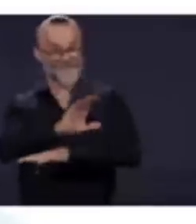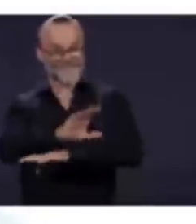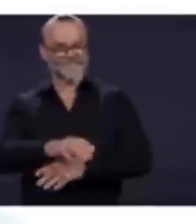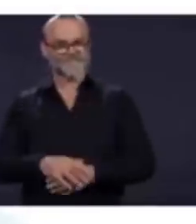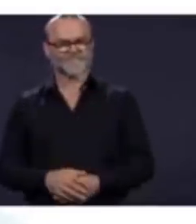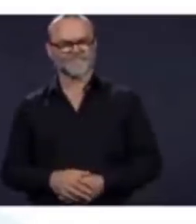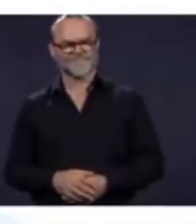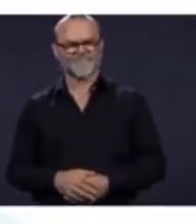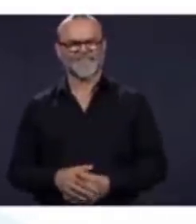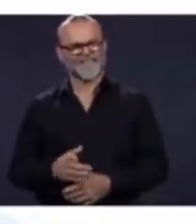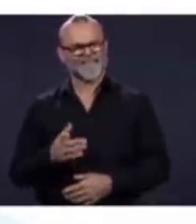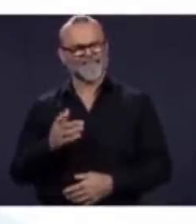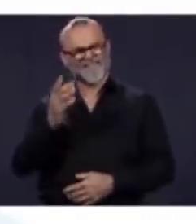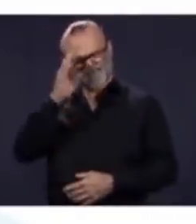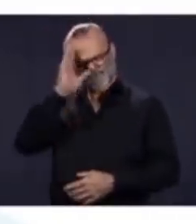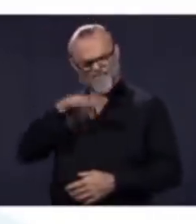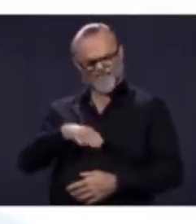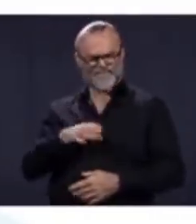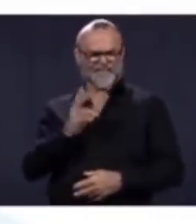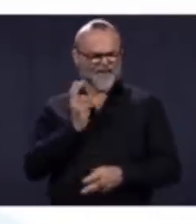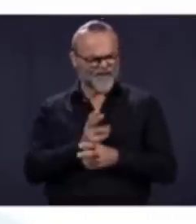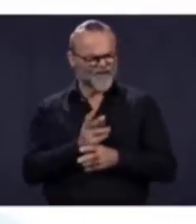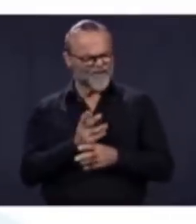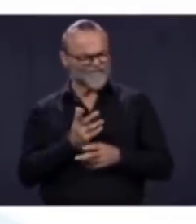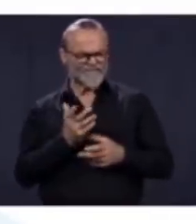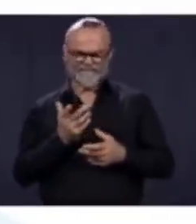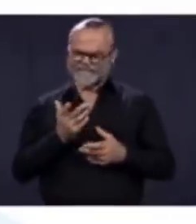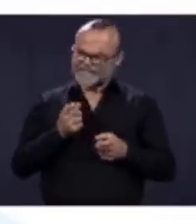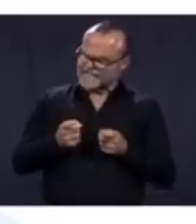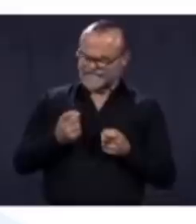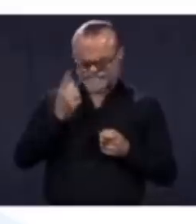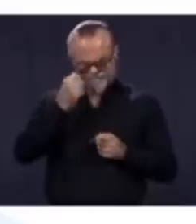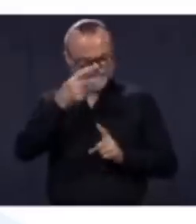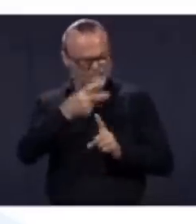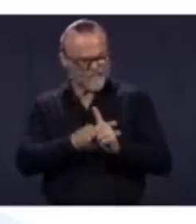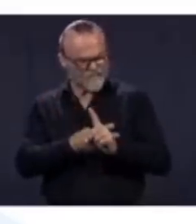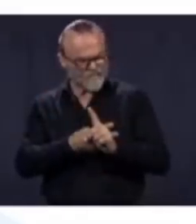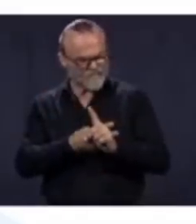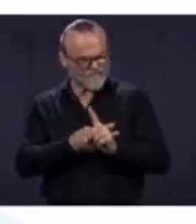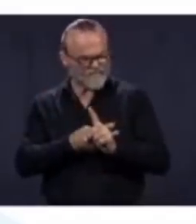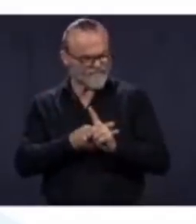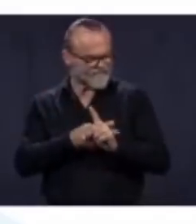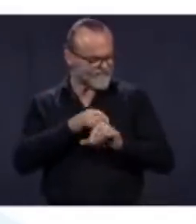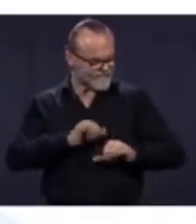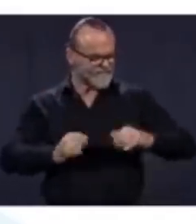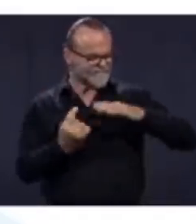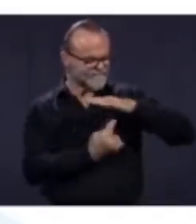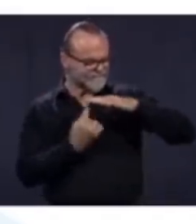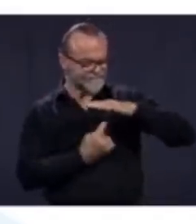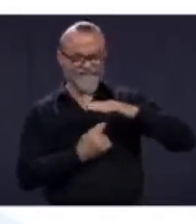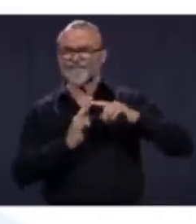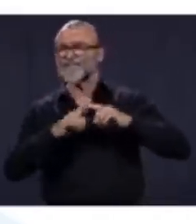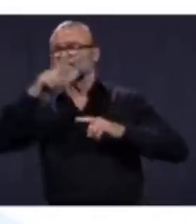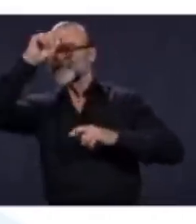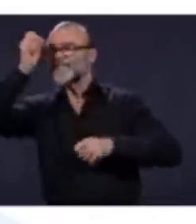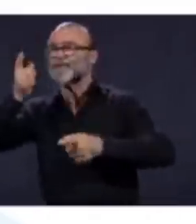I know it's getting harder and harder to stay disciplined after more than 2 months, especially with the coming summer. We miss